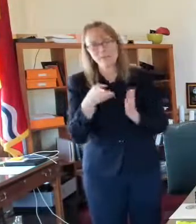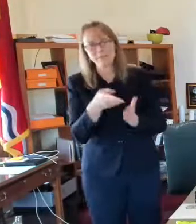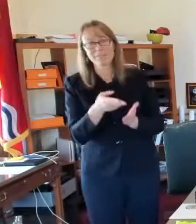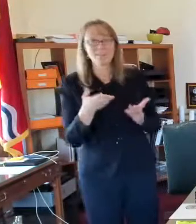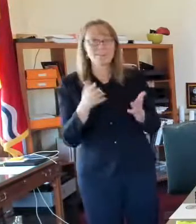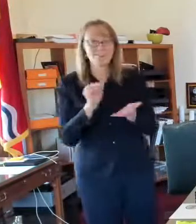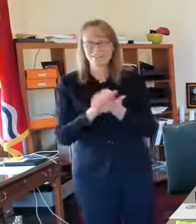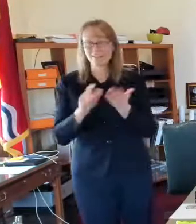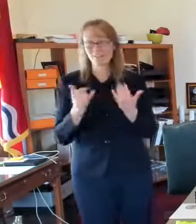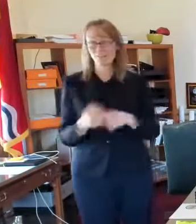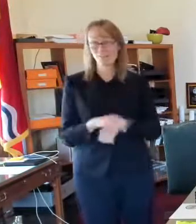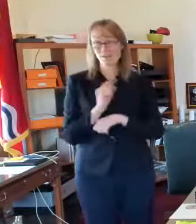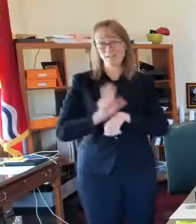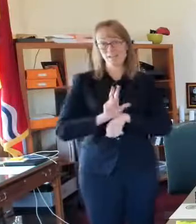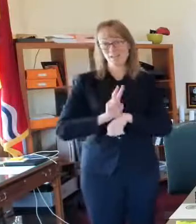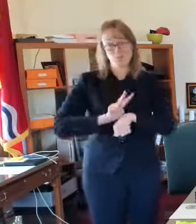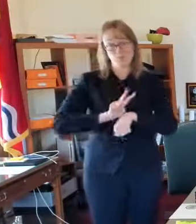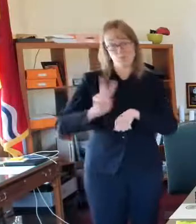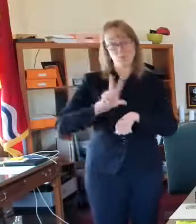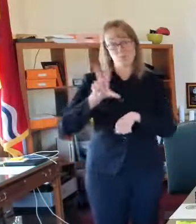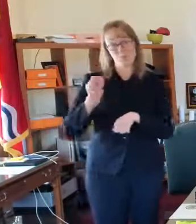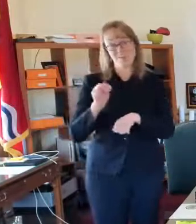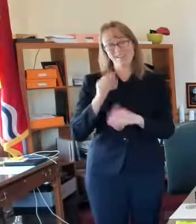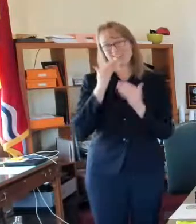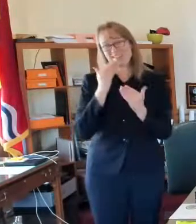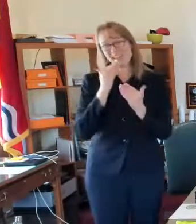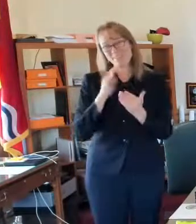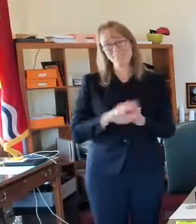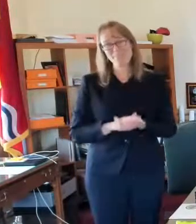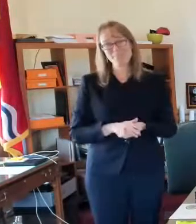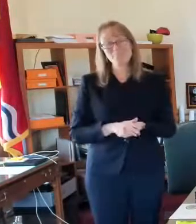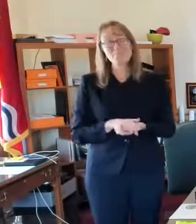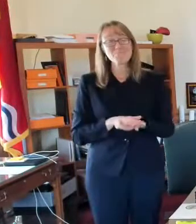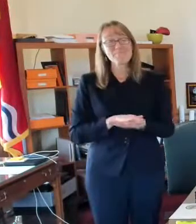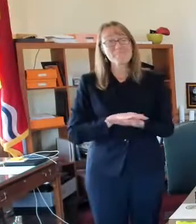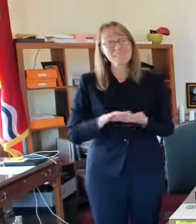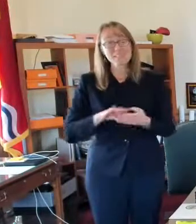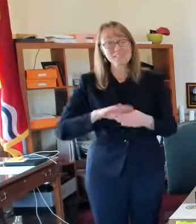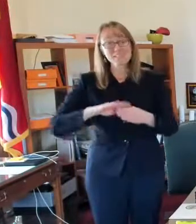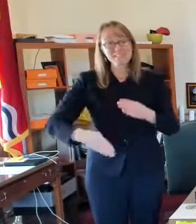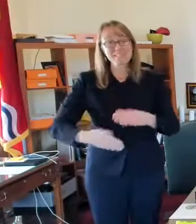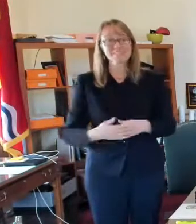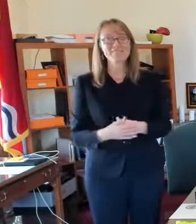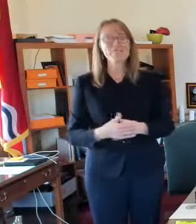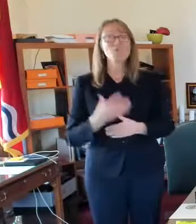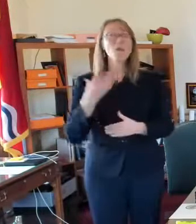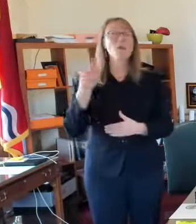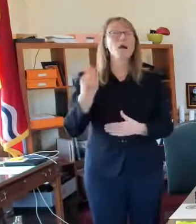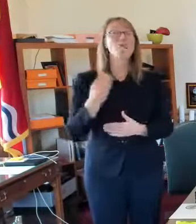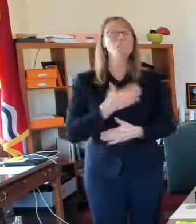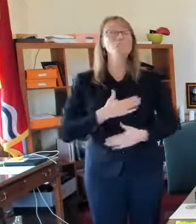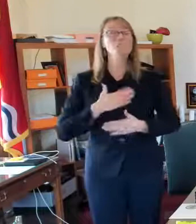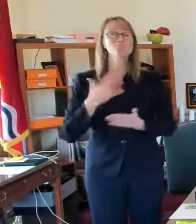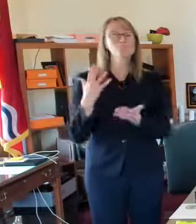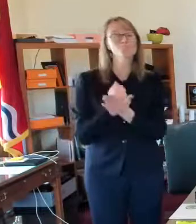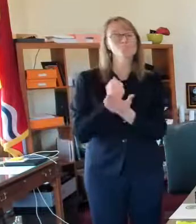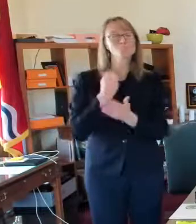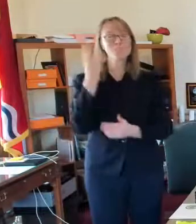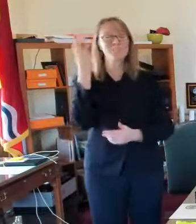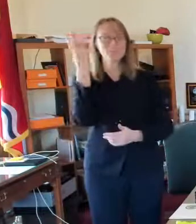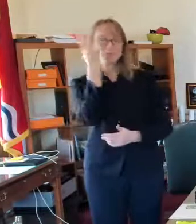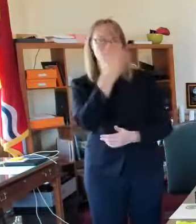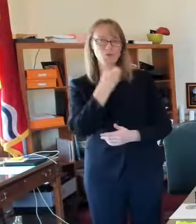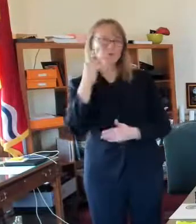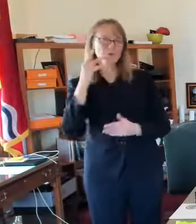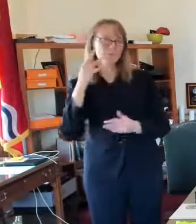That's it for today. It's 2:30. Thank you all. Have a great weekend. Get out there and enjoy a little bit of this beautiful weather. I'm going to try to